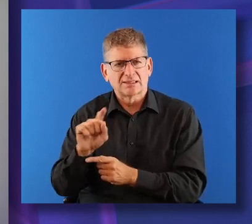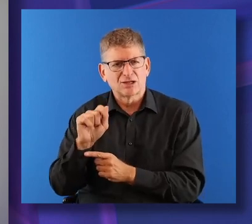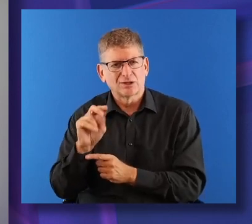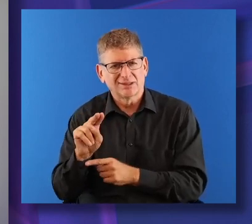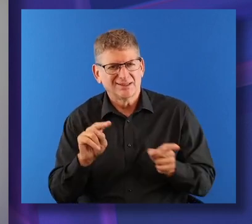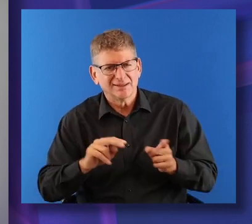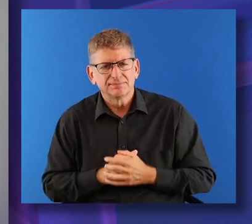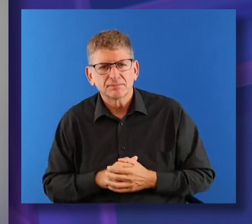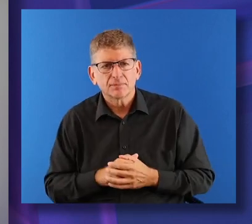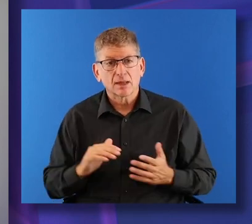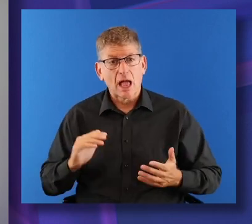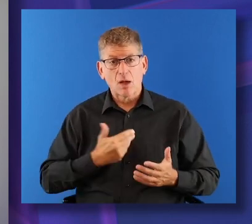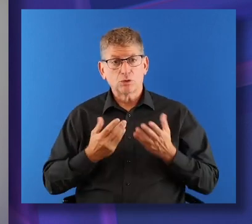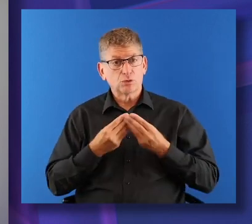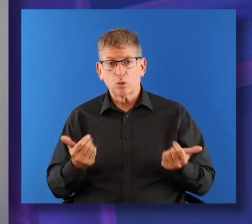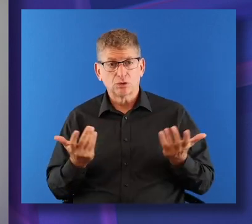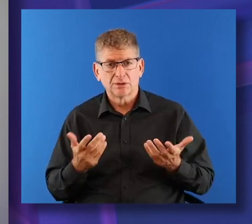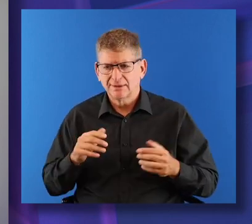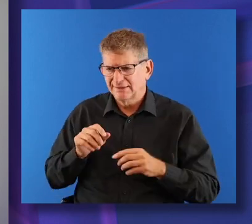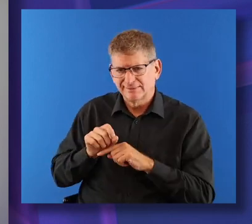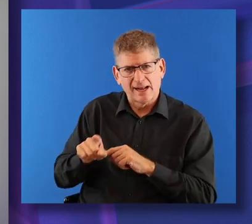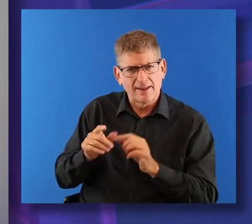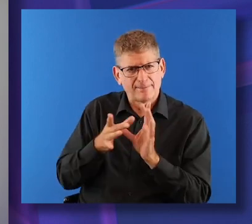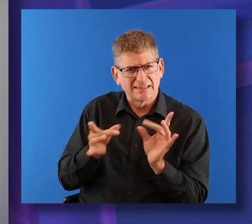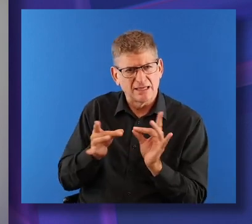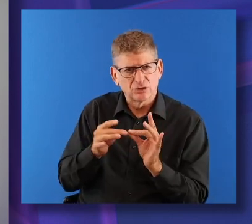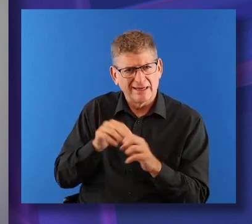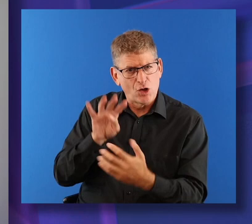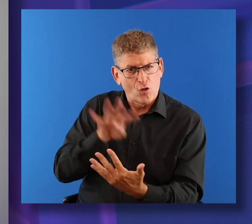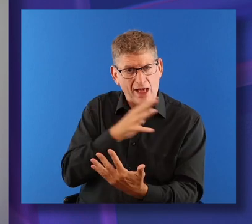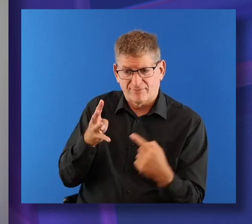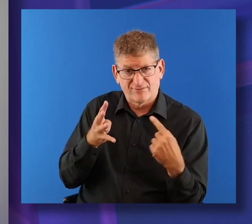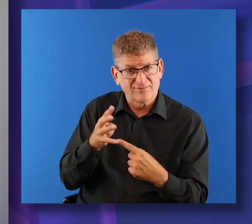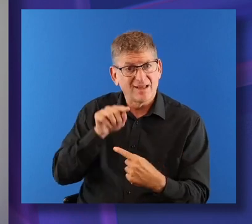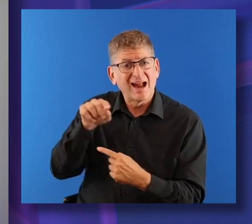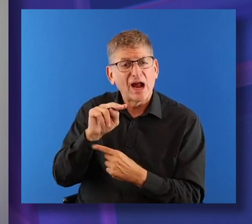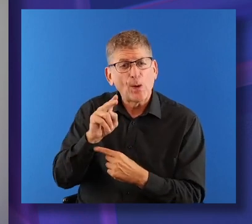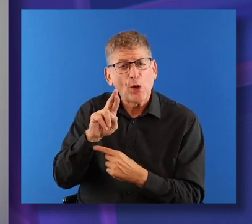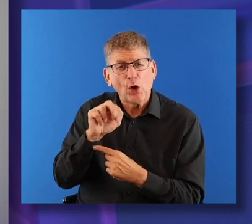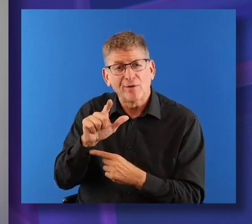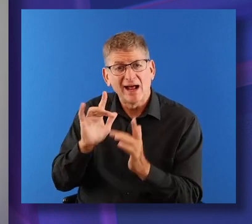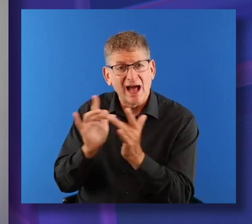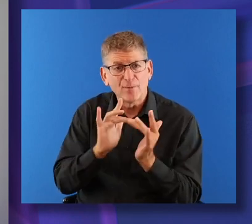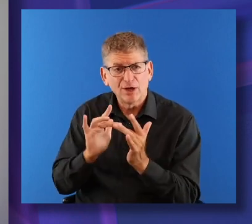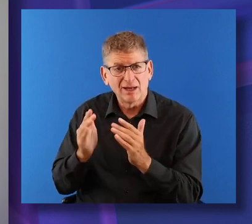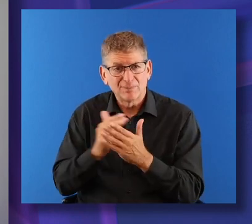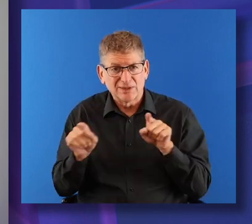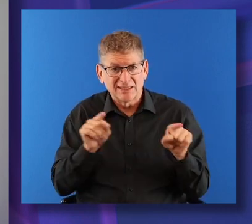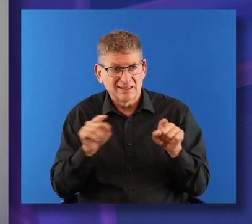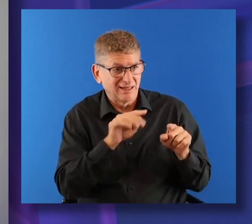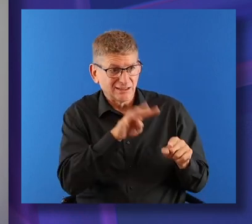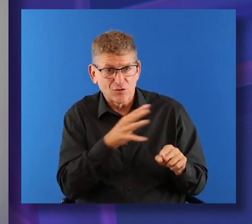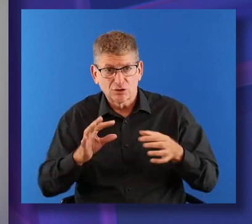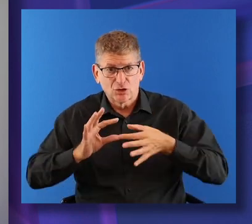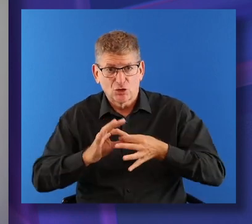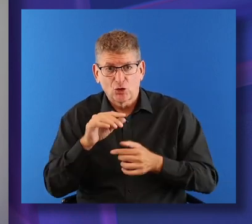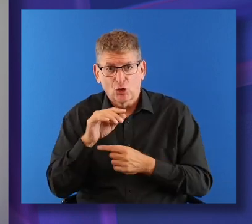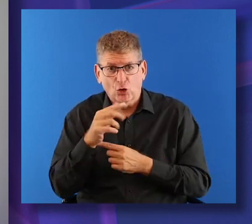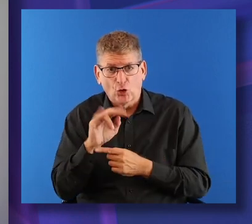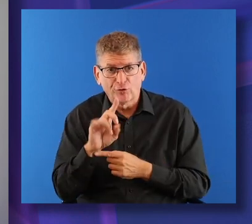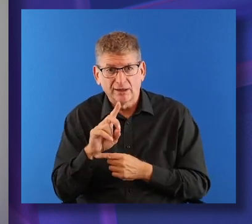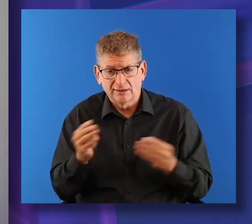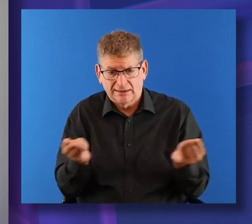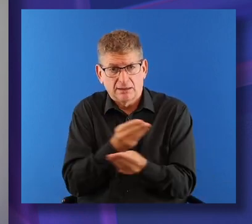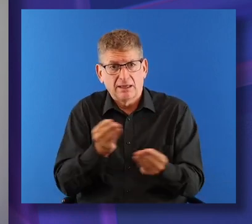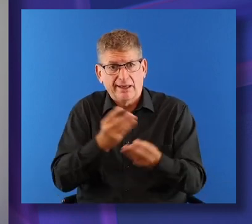Our solution sends messages in a graph neural network between the points of the integration grid to exchange information